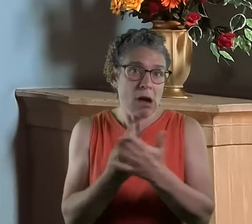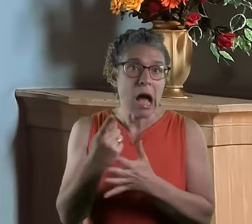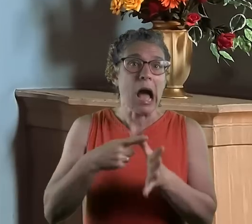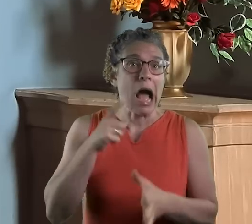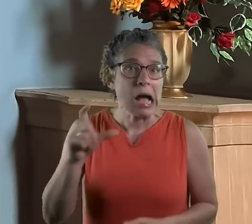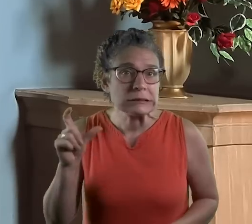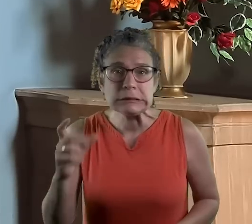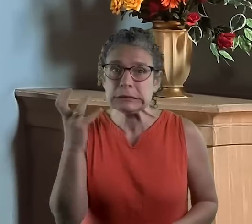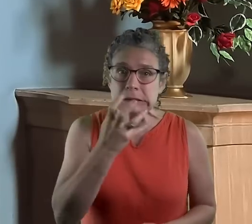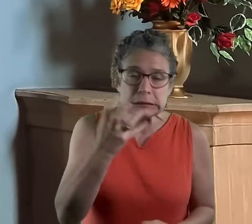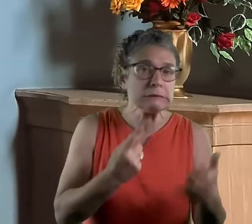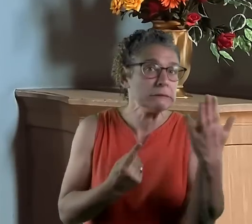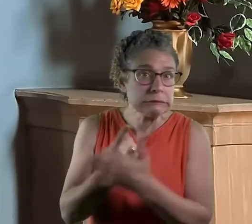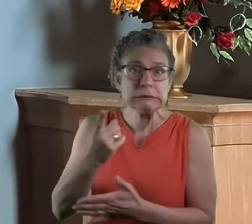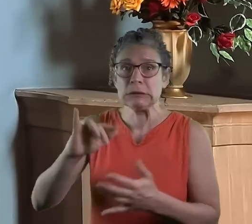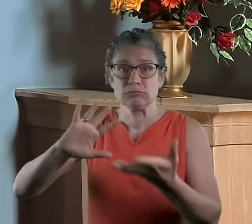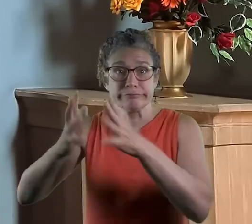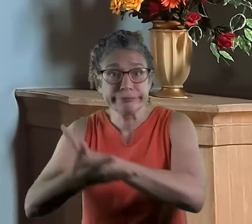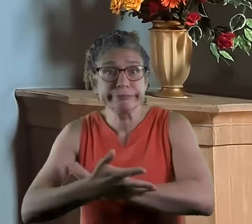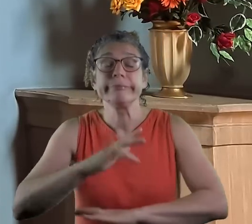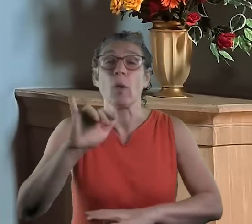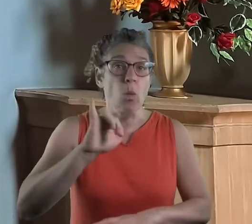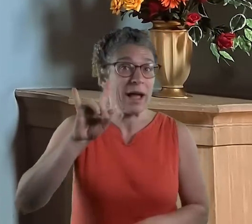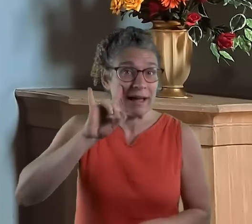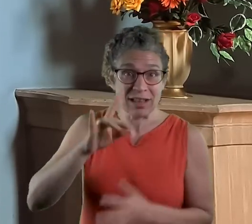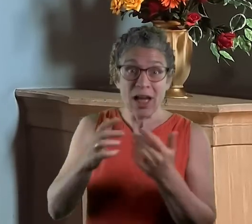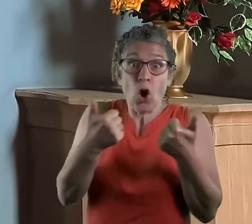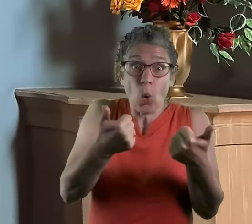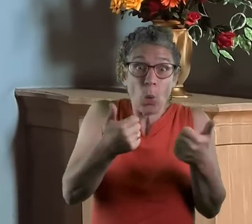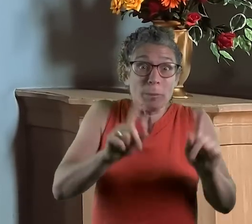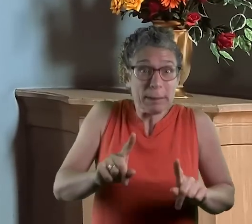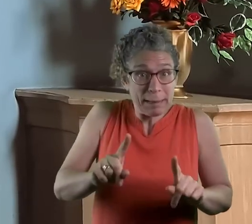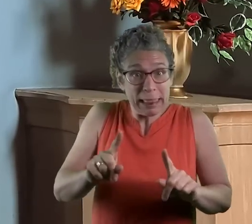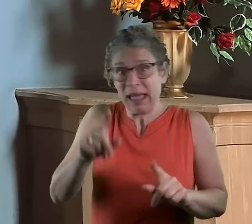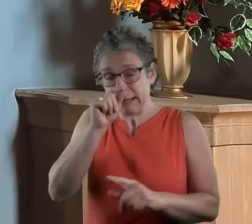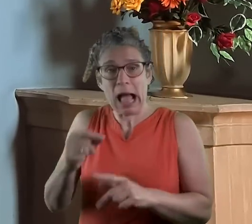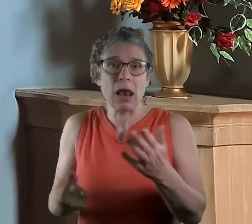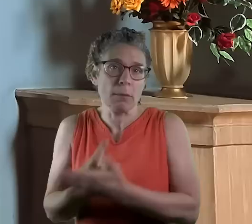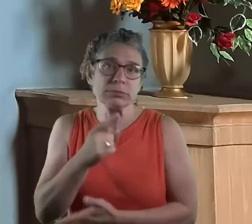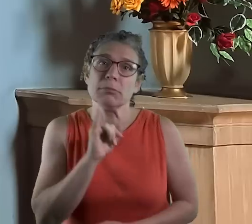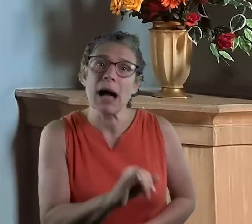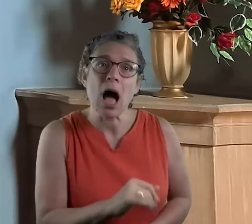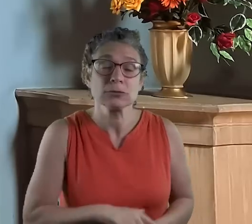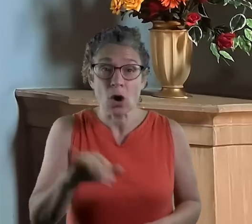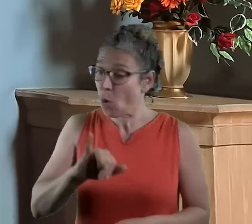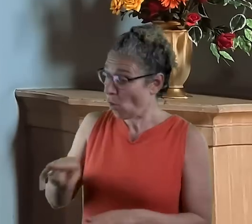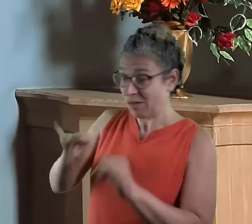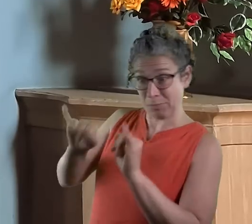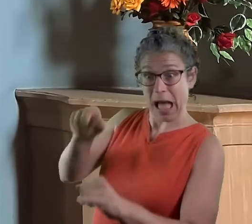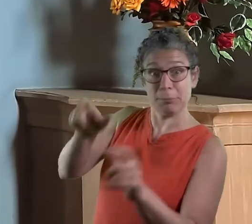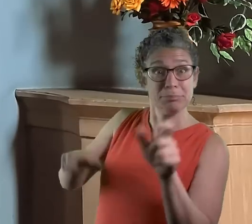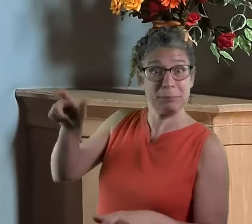accidents, incidents, disorder and evil, where bad things can happen to good people, good things can happen to bad